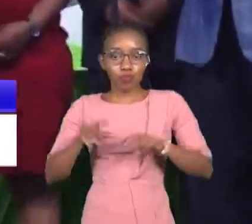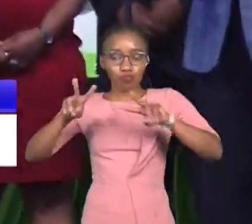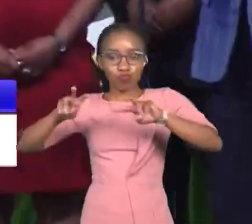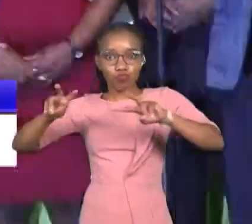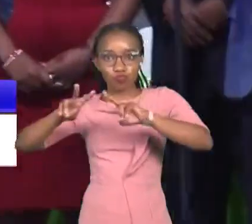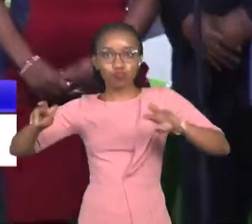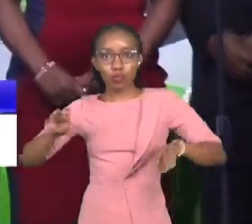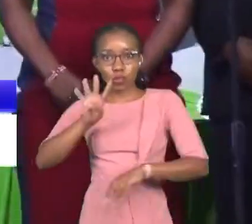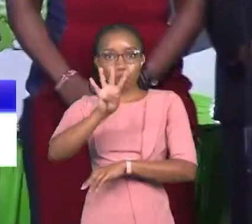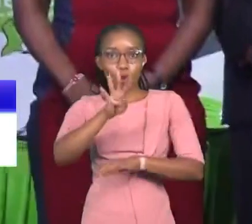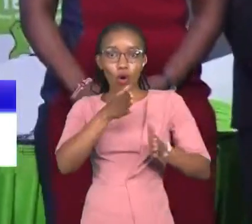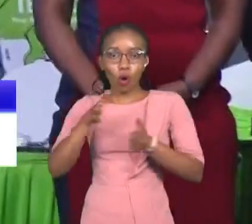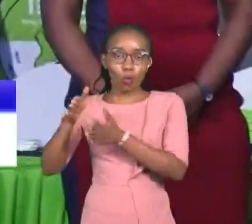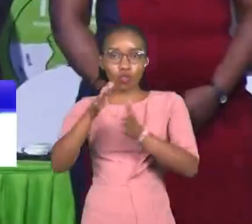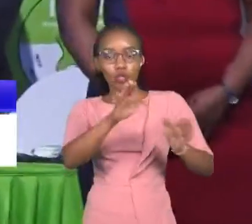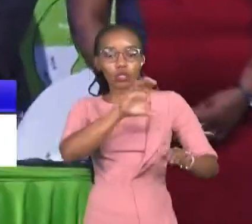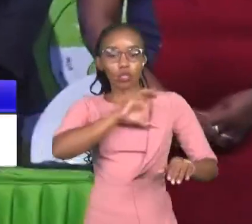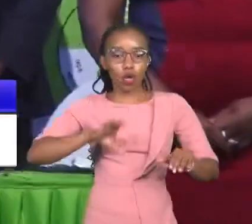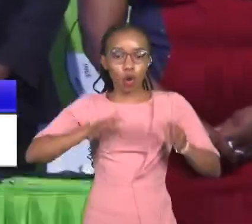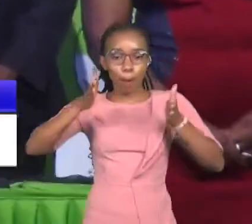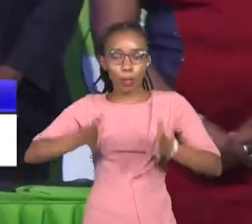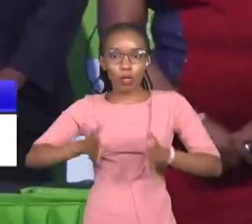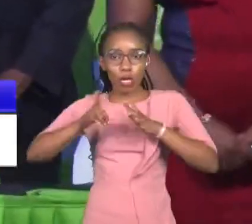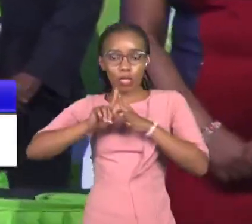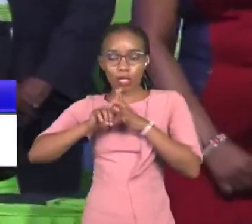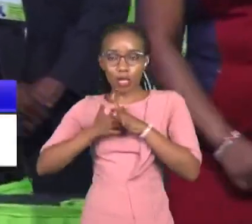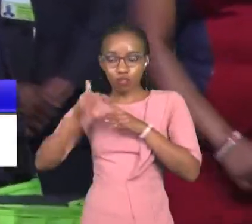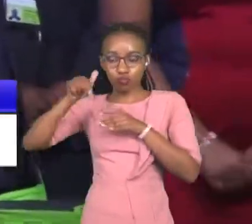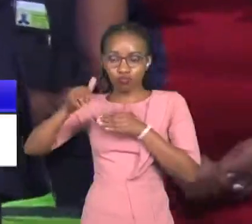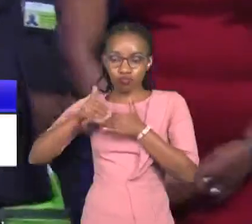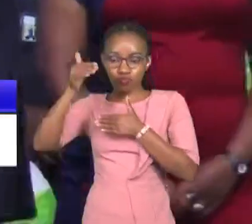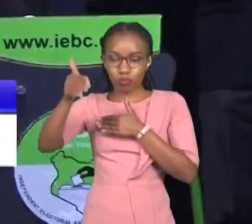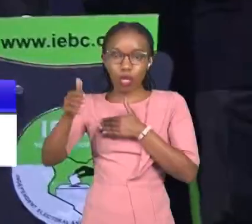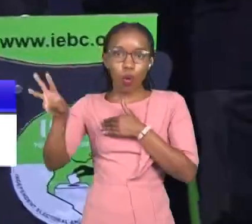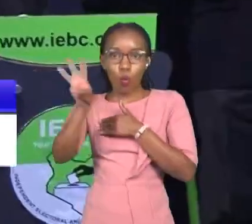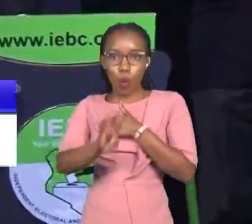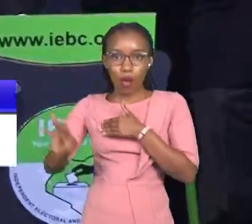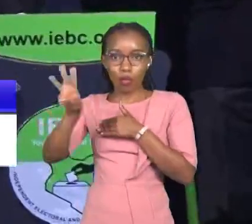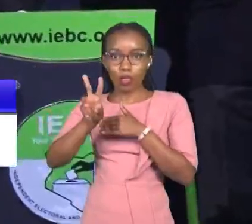four IEBC commissioners expected to run until Wednesday, 21st of April.